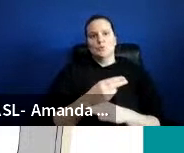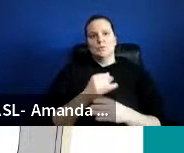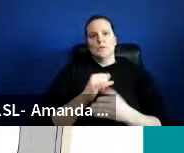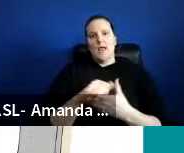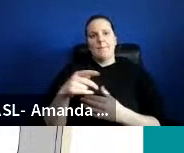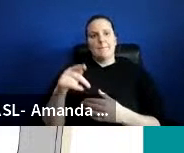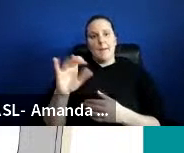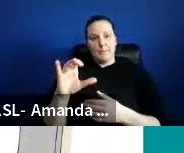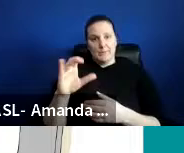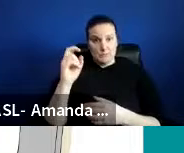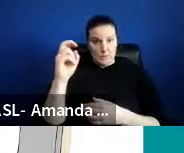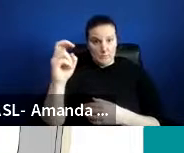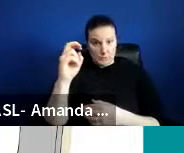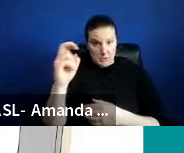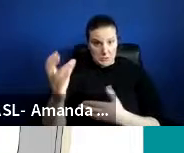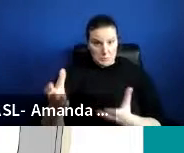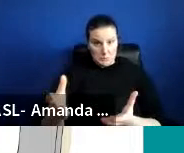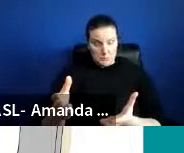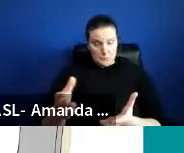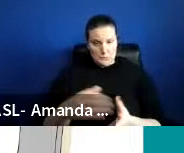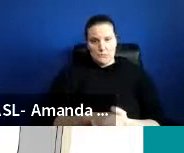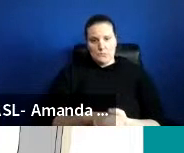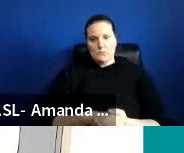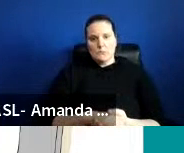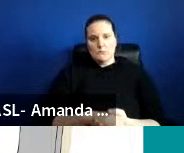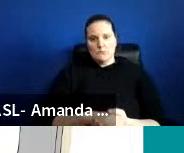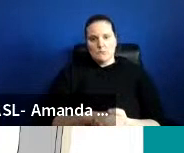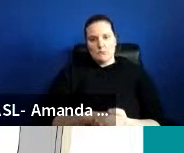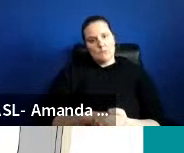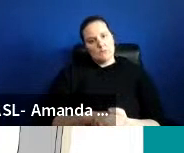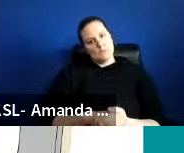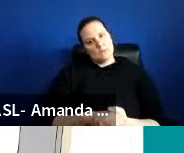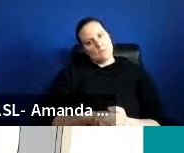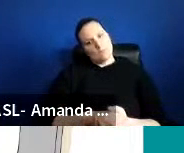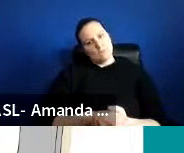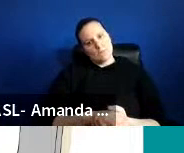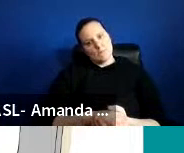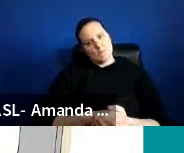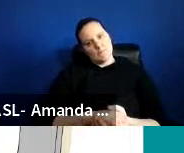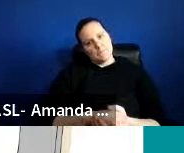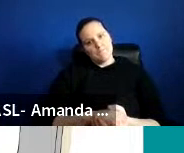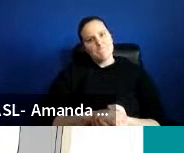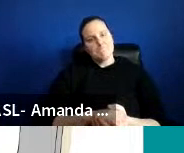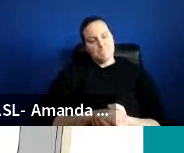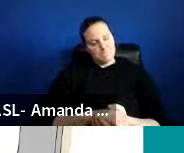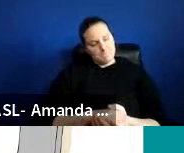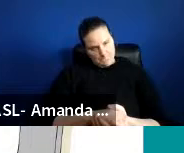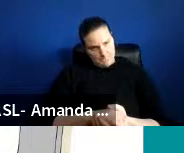public transportation. Yeah, that's a great suggestion. I think